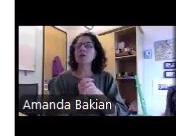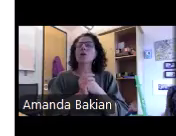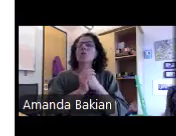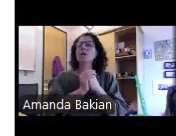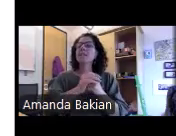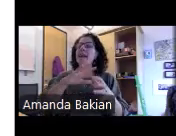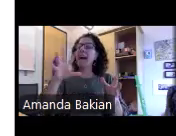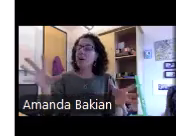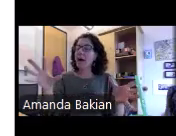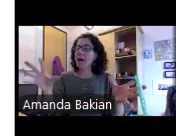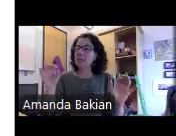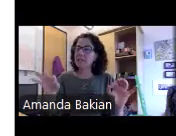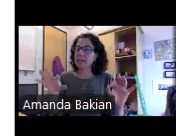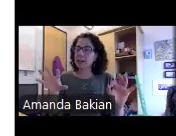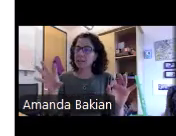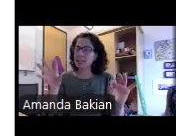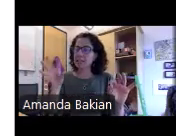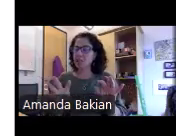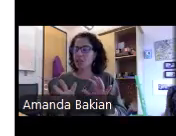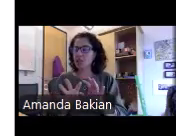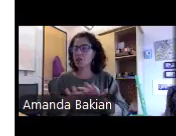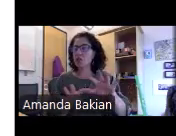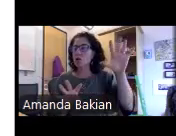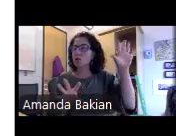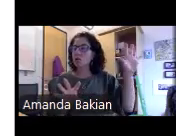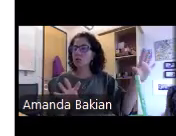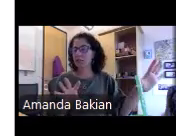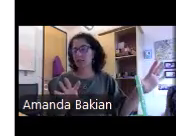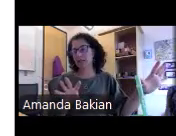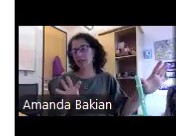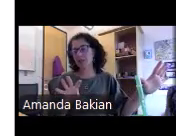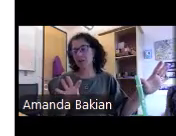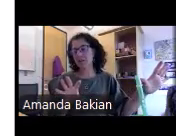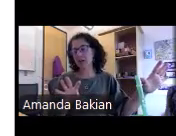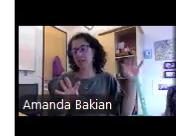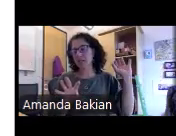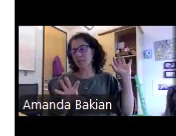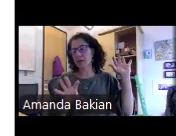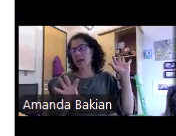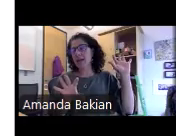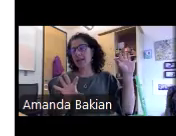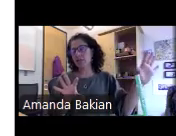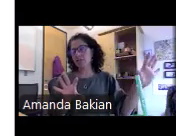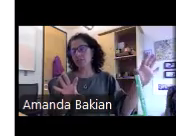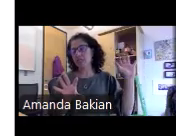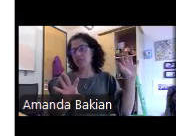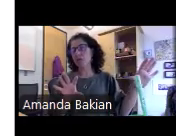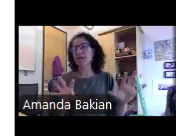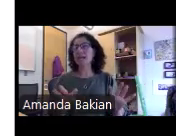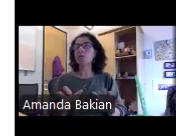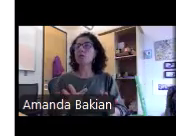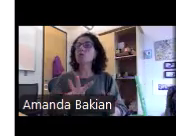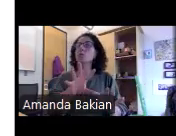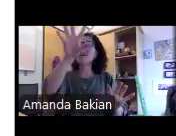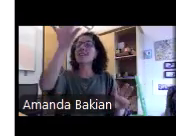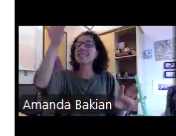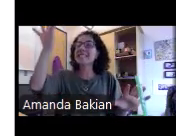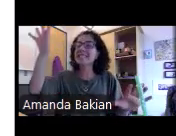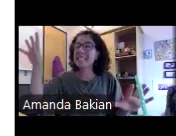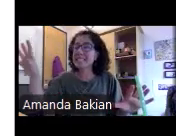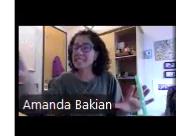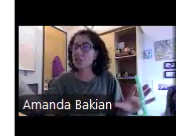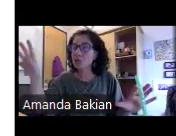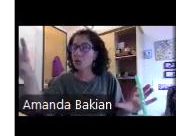diagnosis. We now have, in addition to looking at the prevalence of autism characteristics in 4 and 8-year-olds, we